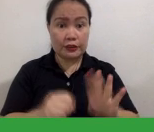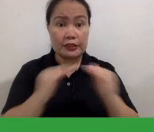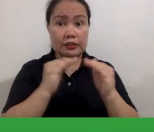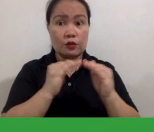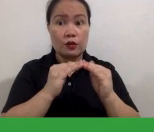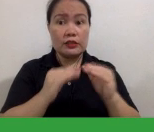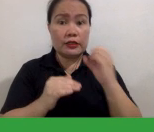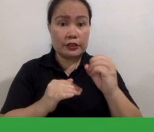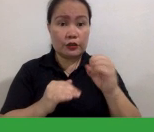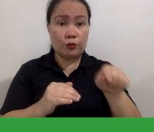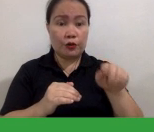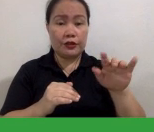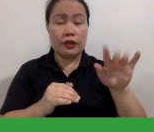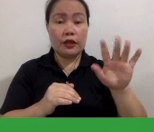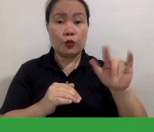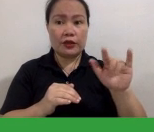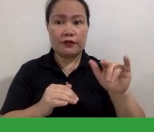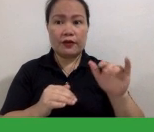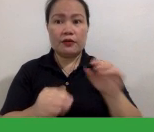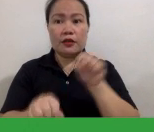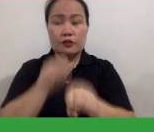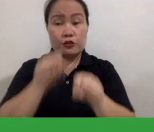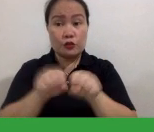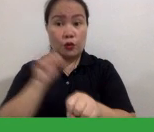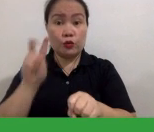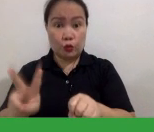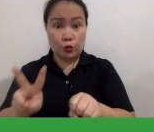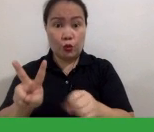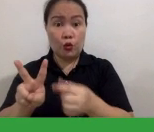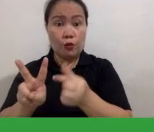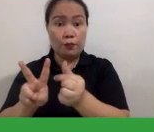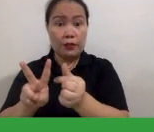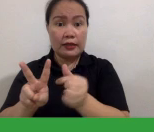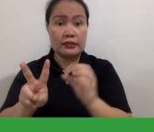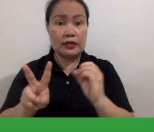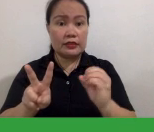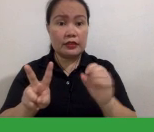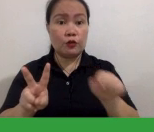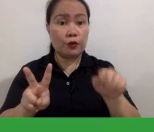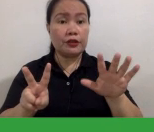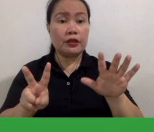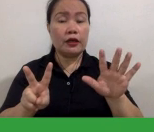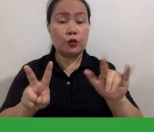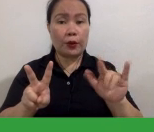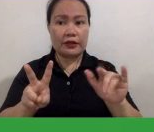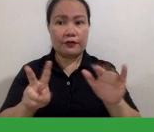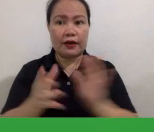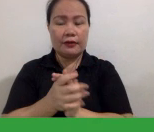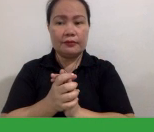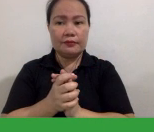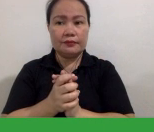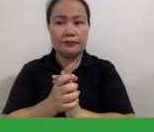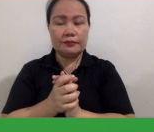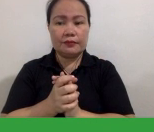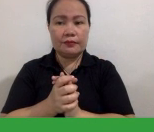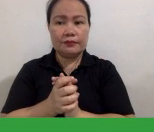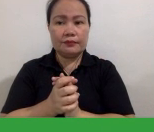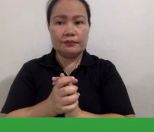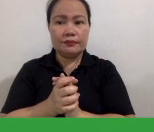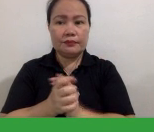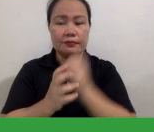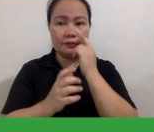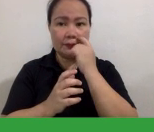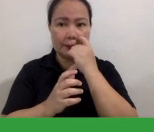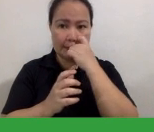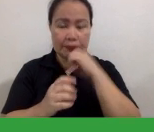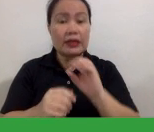therefore, our 1/4 is equivalent to 0.25. So, we will have 2 plus